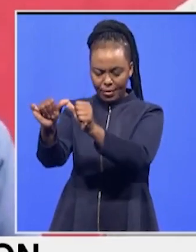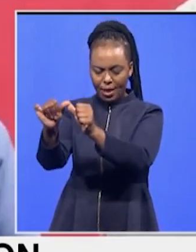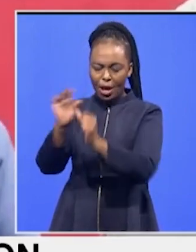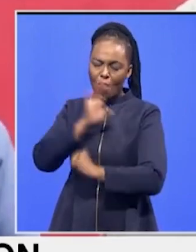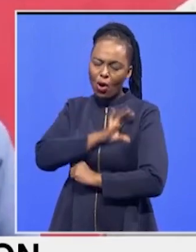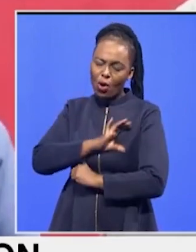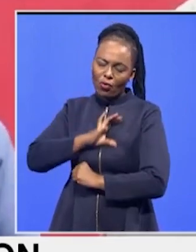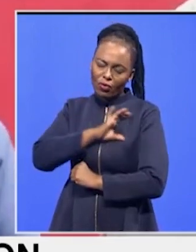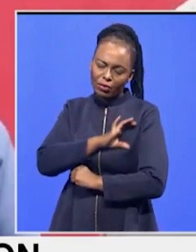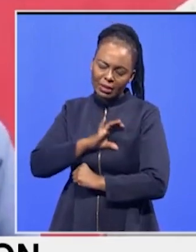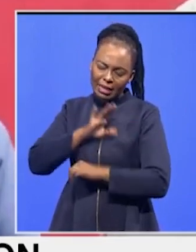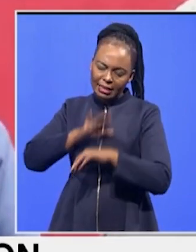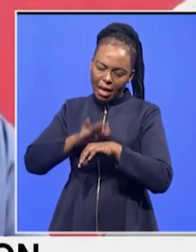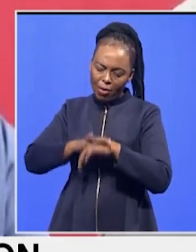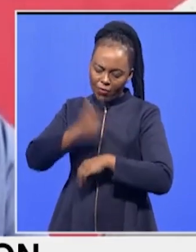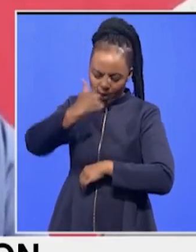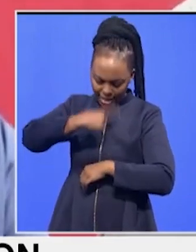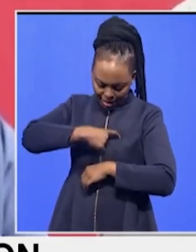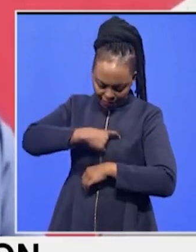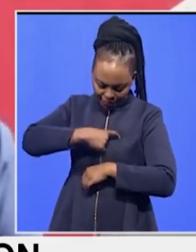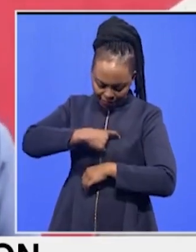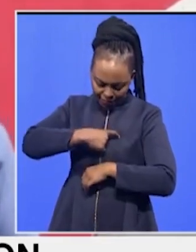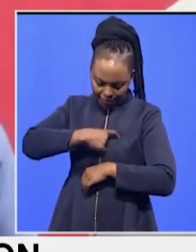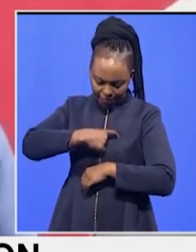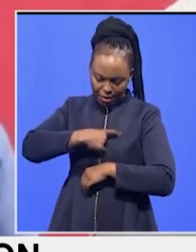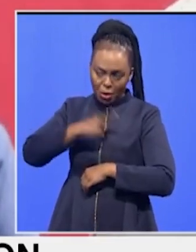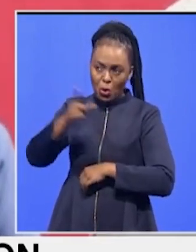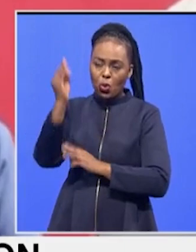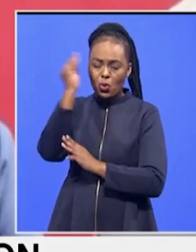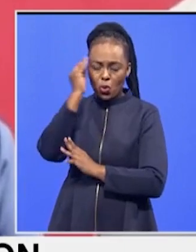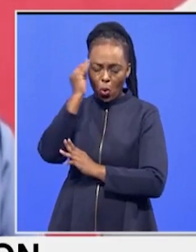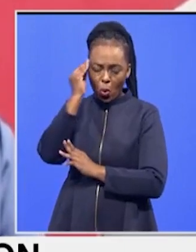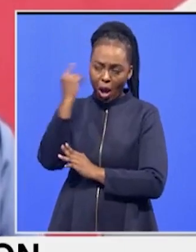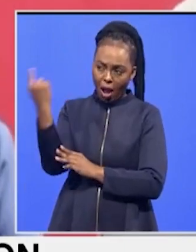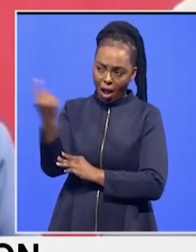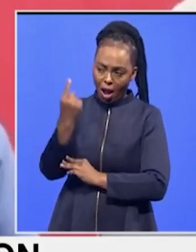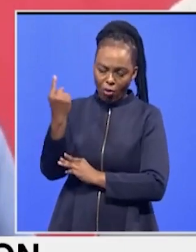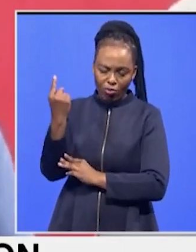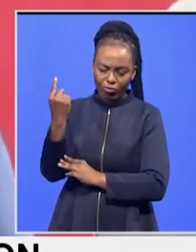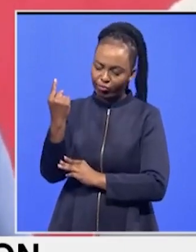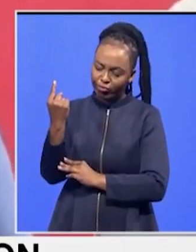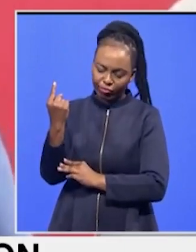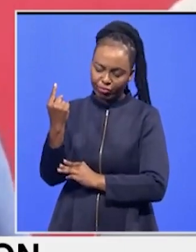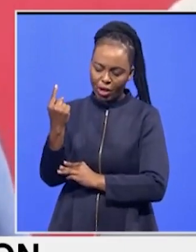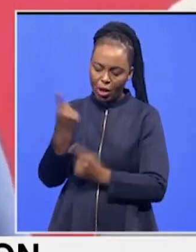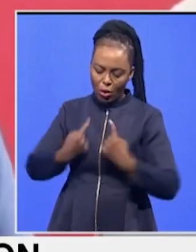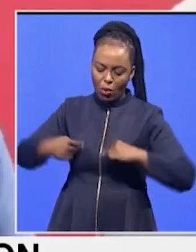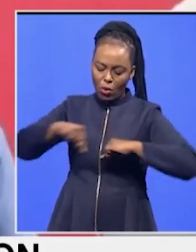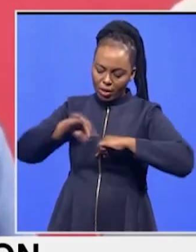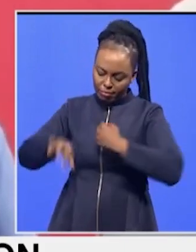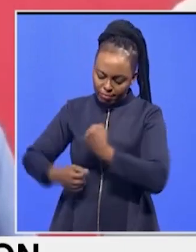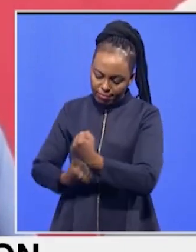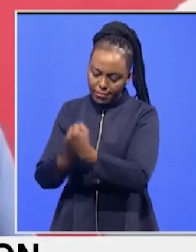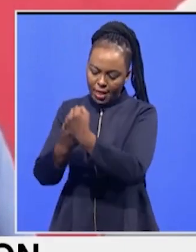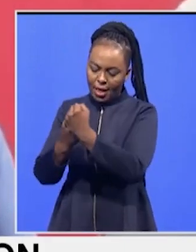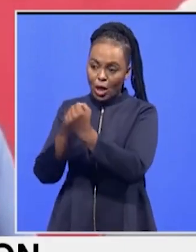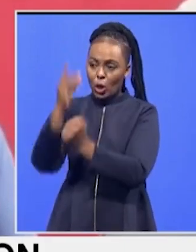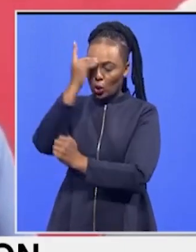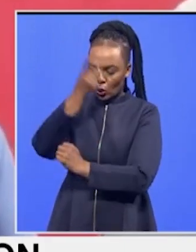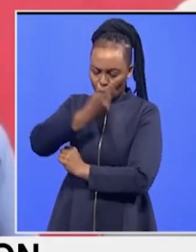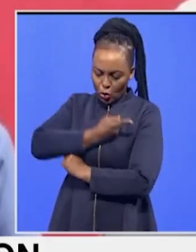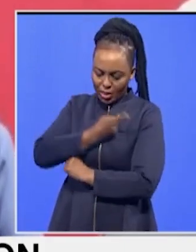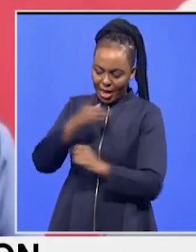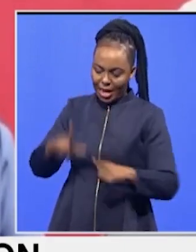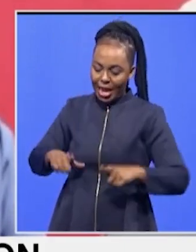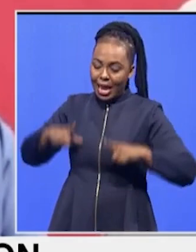in this time of grief. And may you know that you don't bear this burden alone, and that your daughter's life,